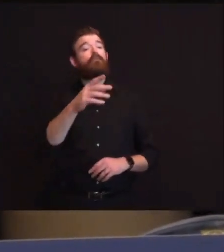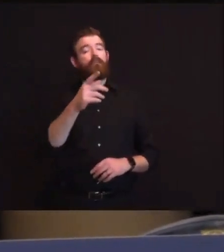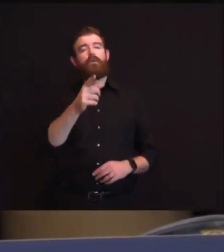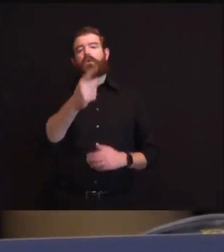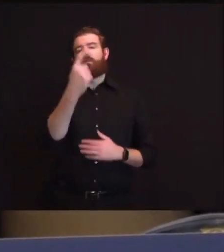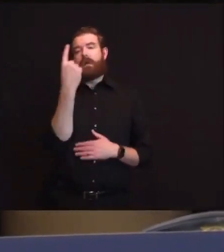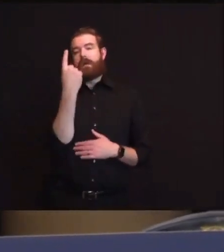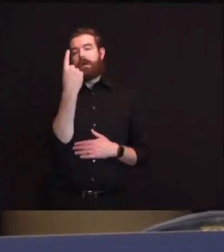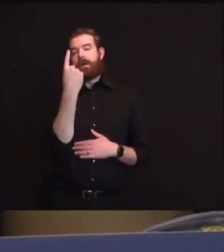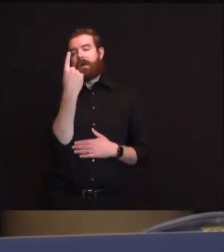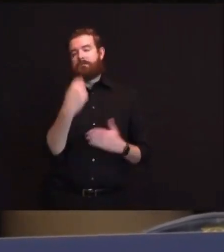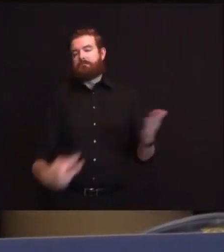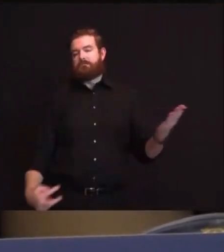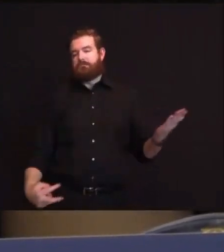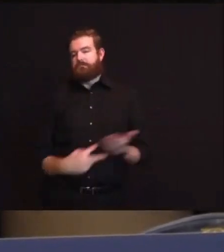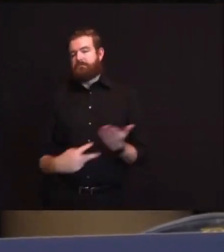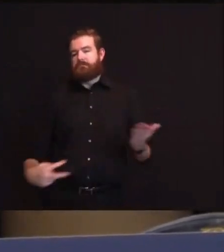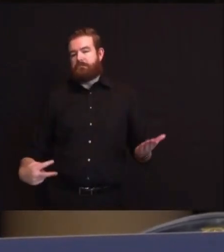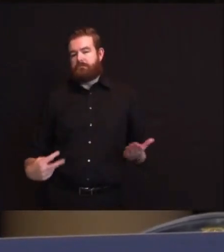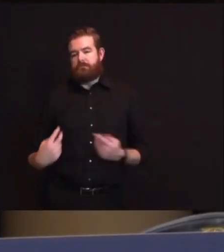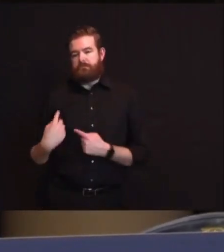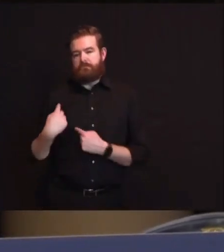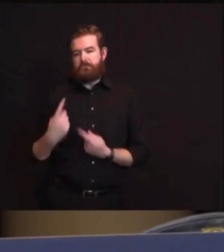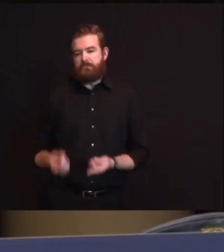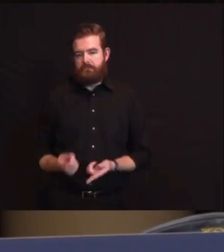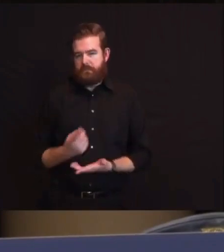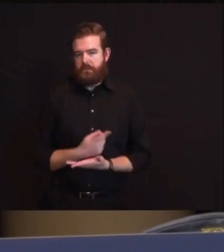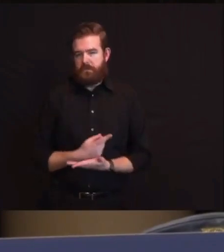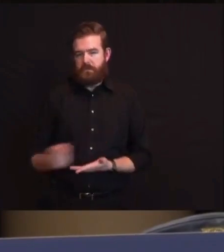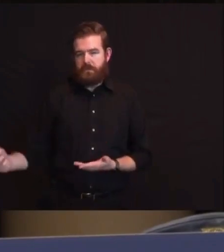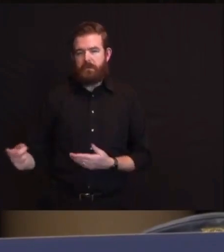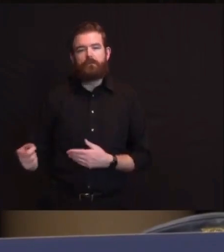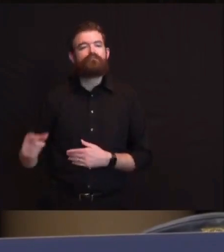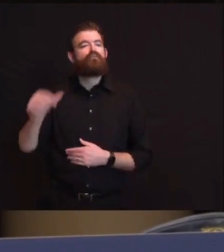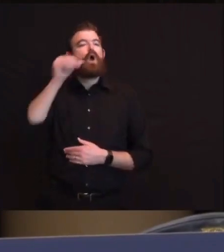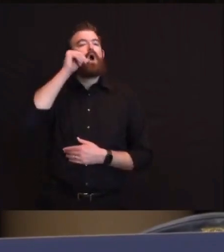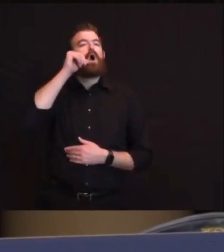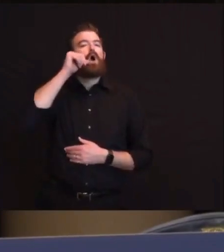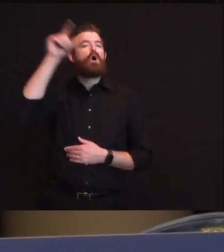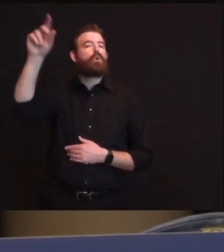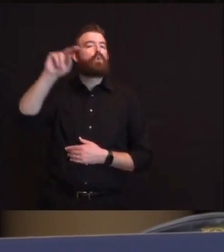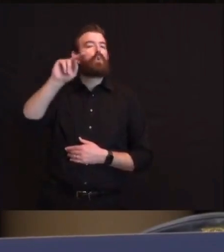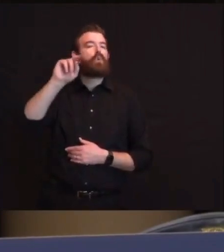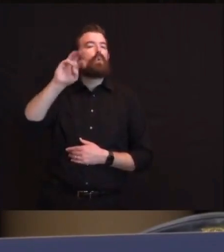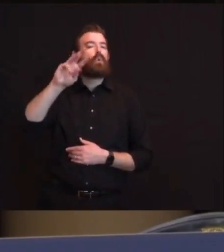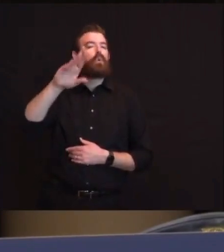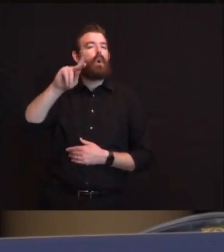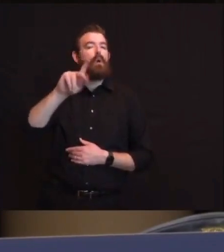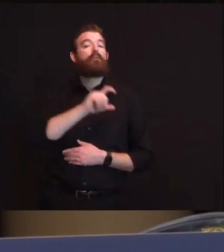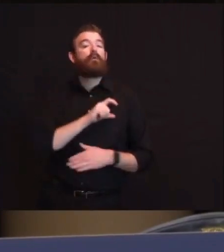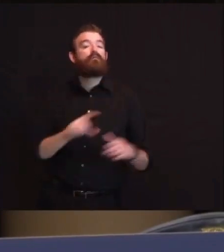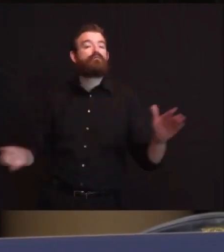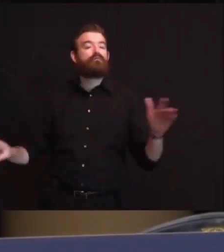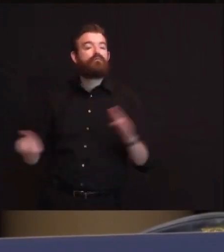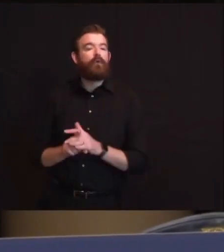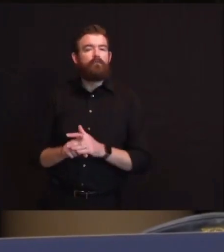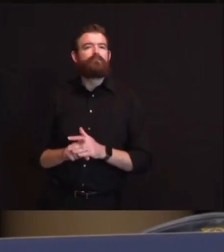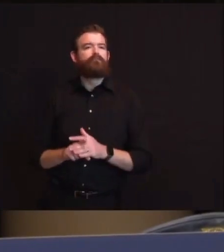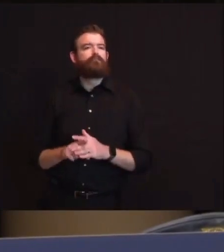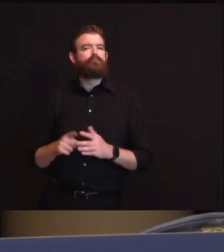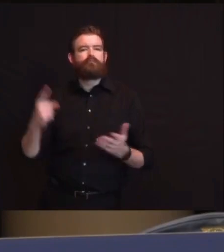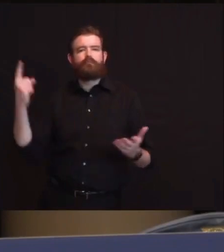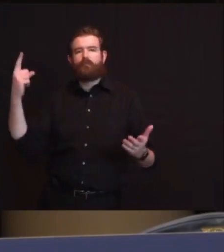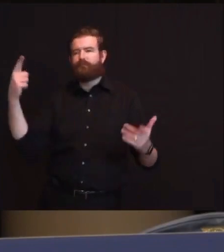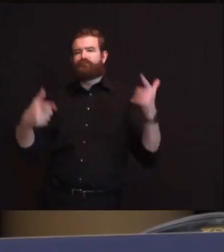cited and reported to the Rock, and that was Najum's Lounge in Newark. Police responded to a shooting actually there, and